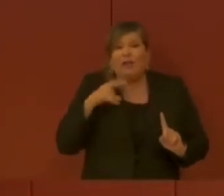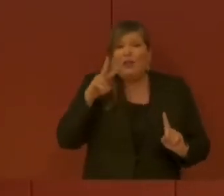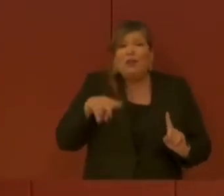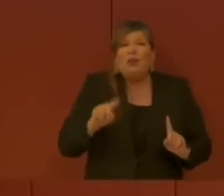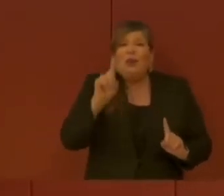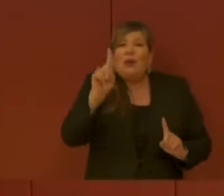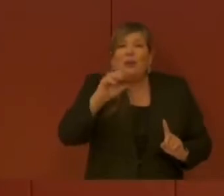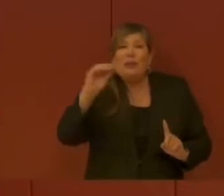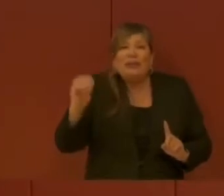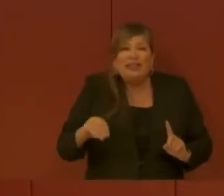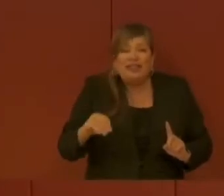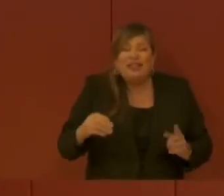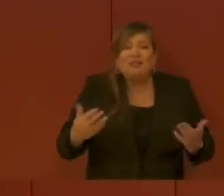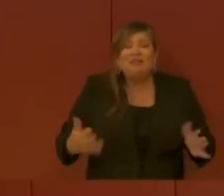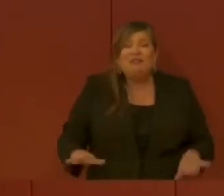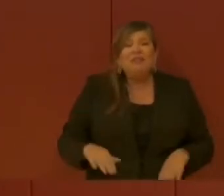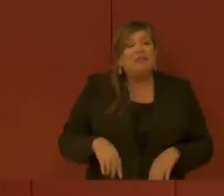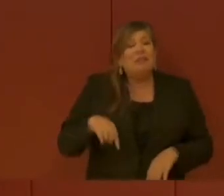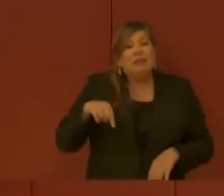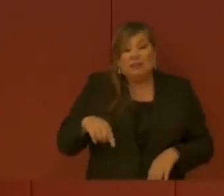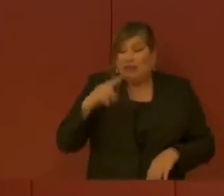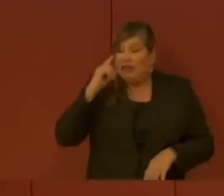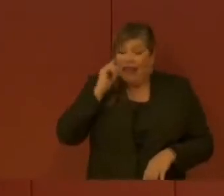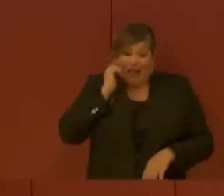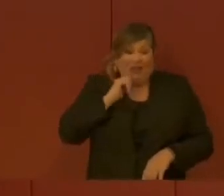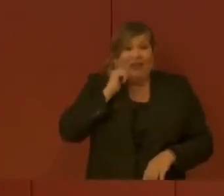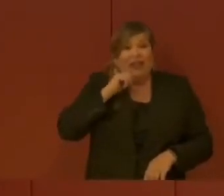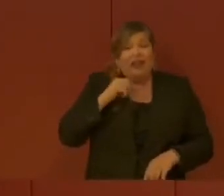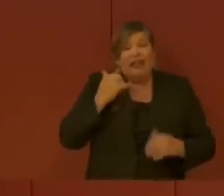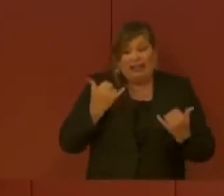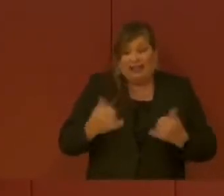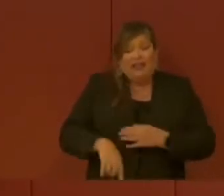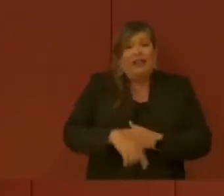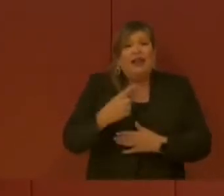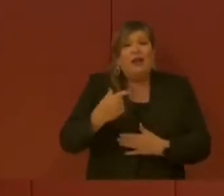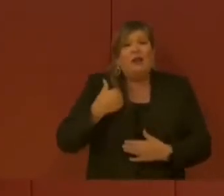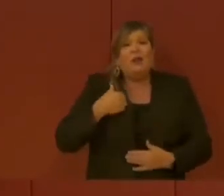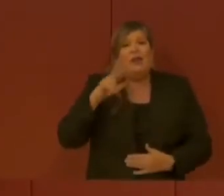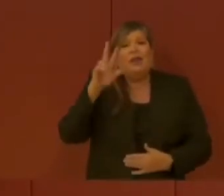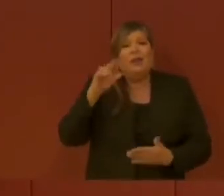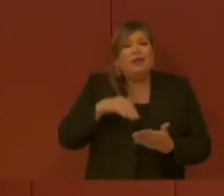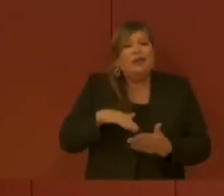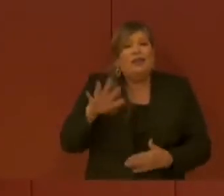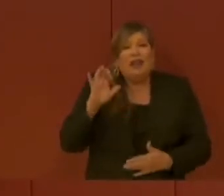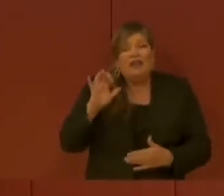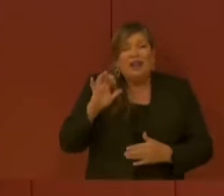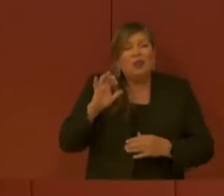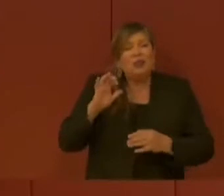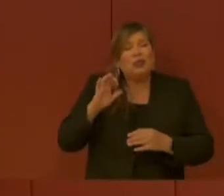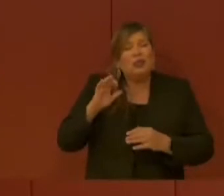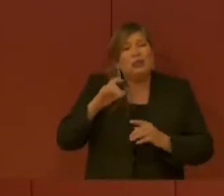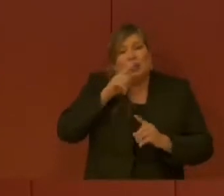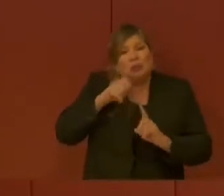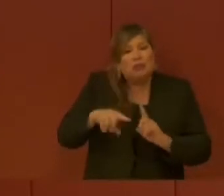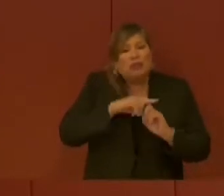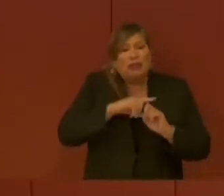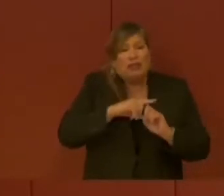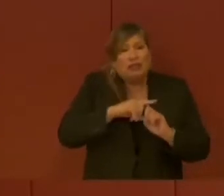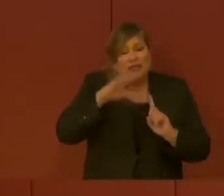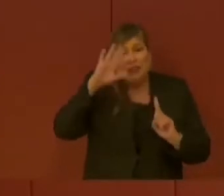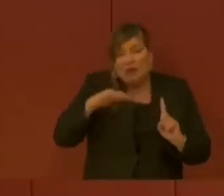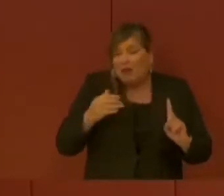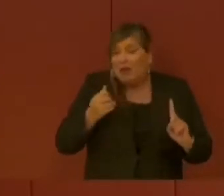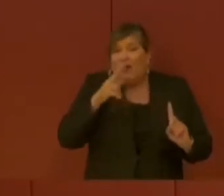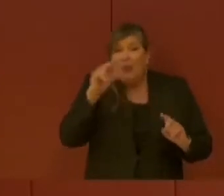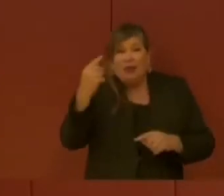3,500 cases. Just bookmark for consideration the progress in the last 30 days. We were at 6.1%